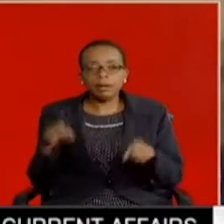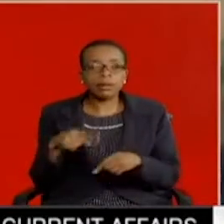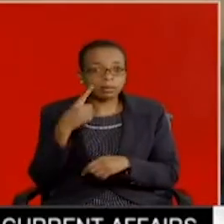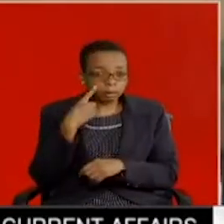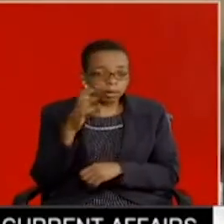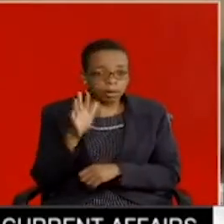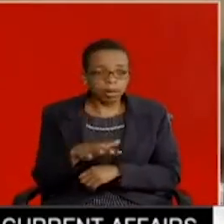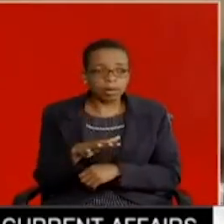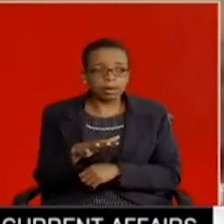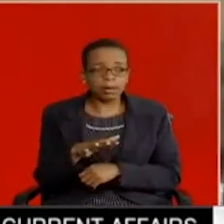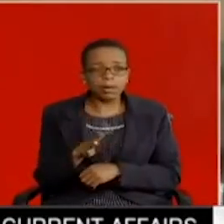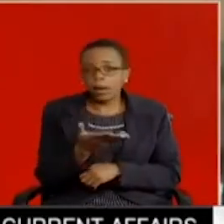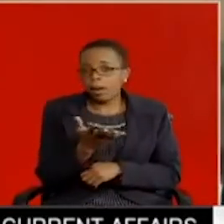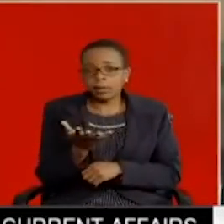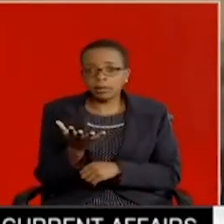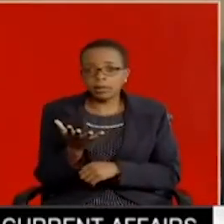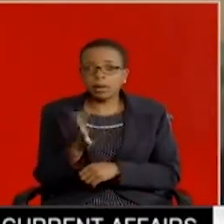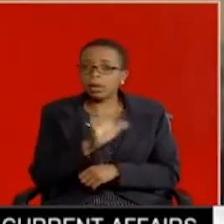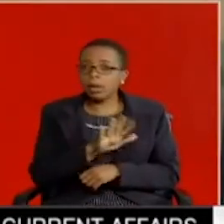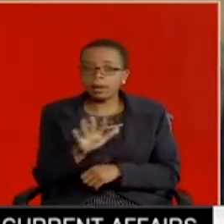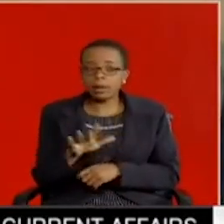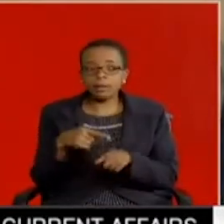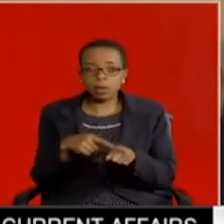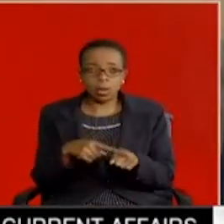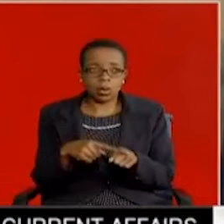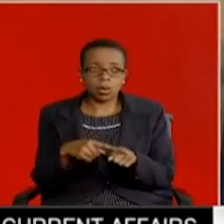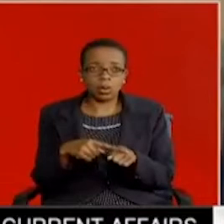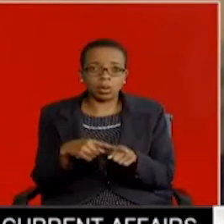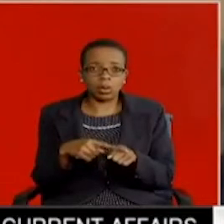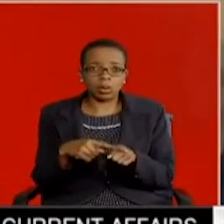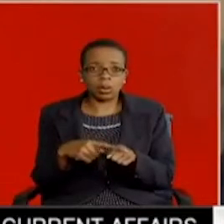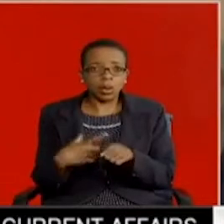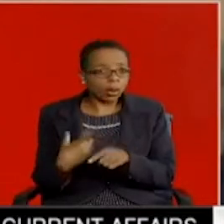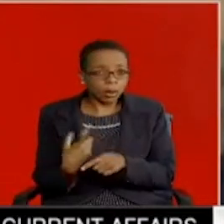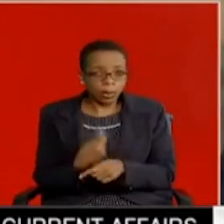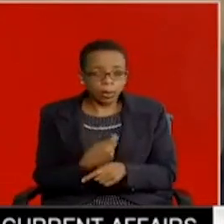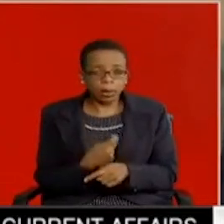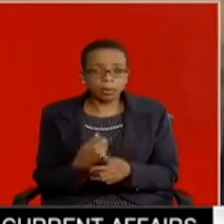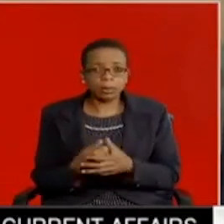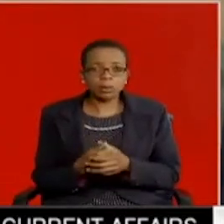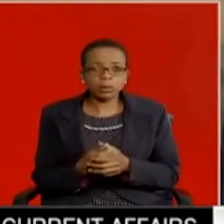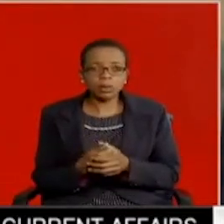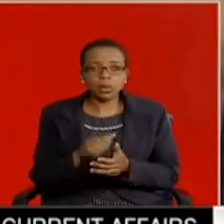detection of any adverse events following immunization or